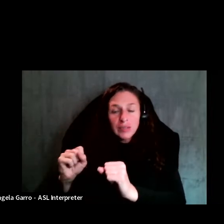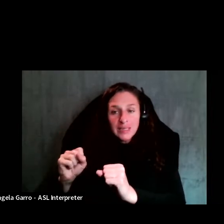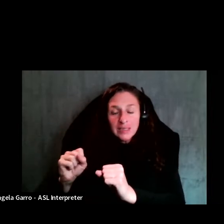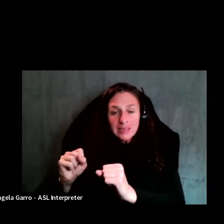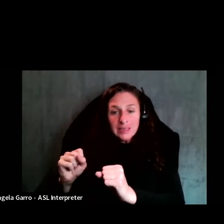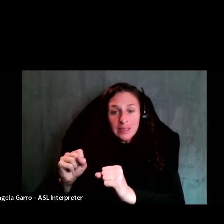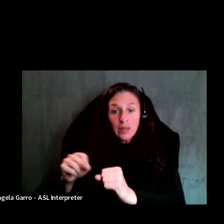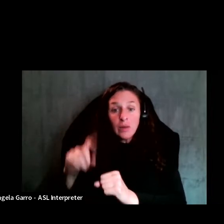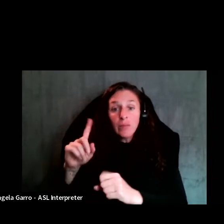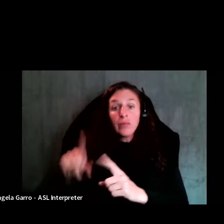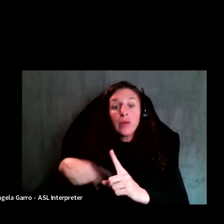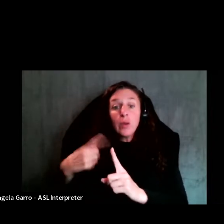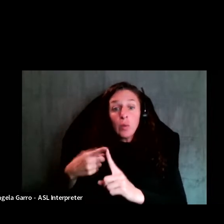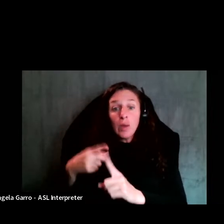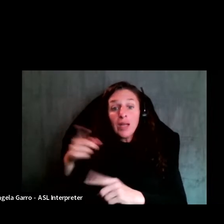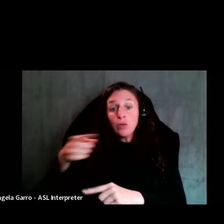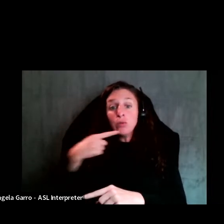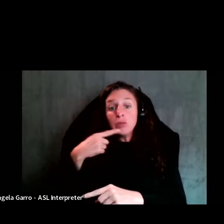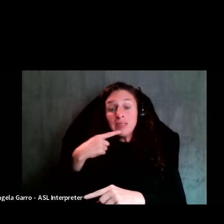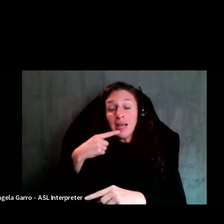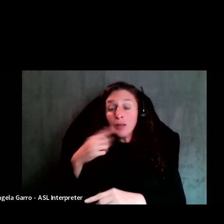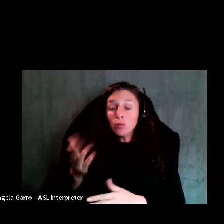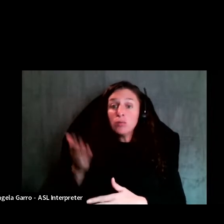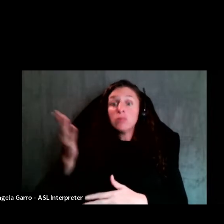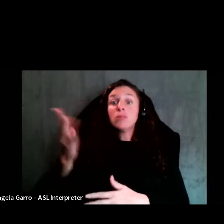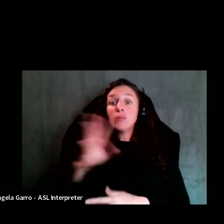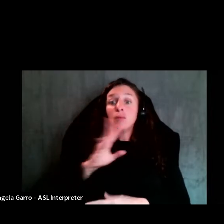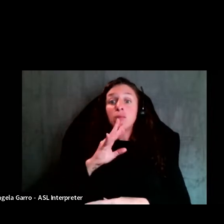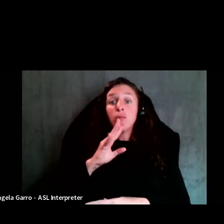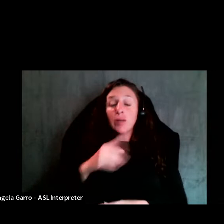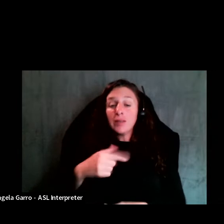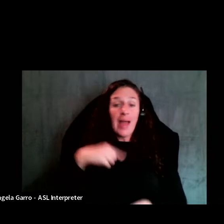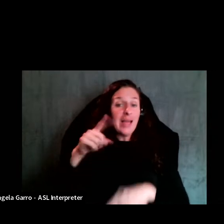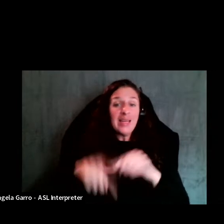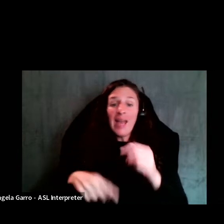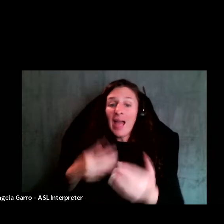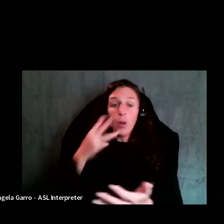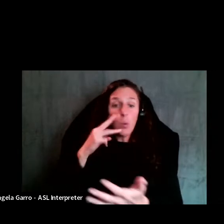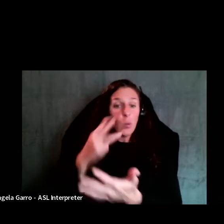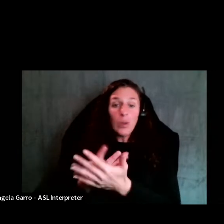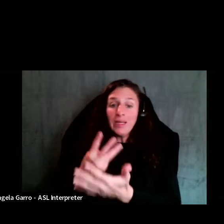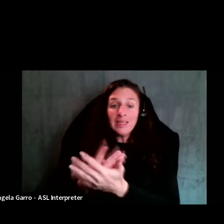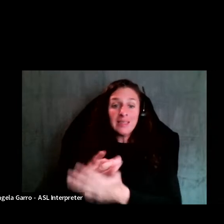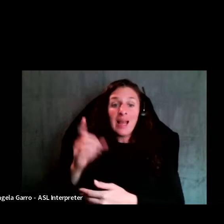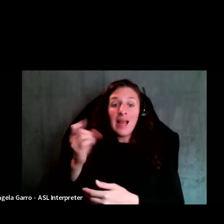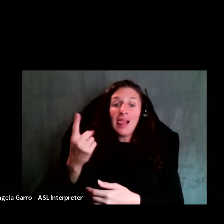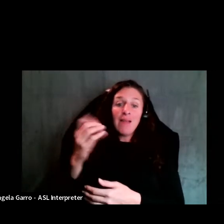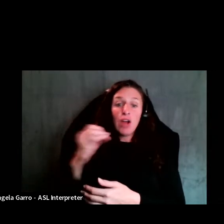you're raising your voices saying, I cannot witness 11,000